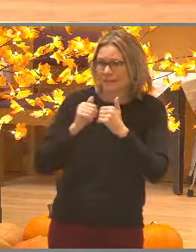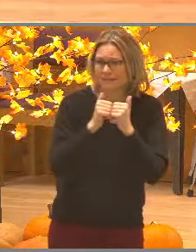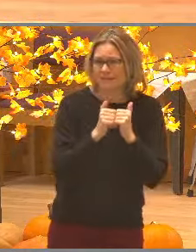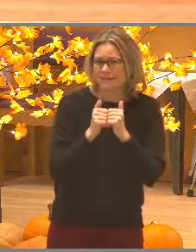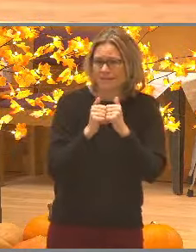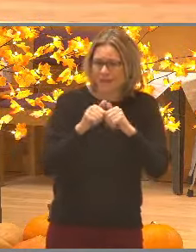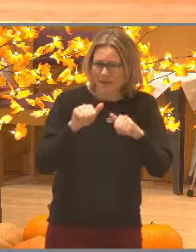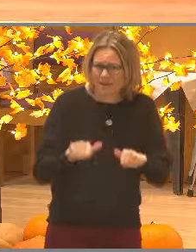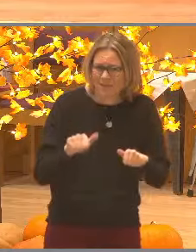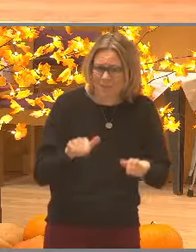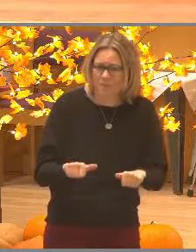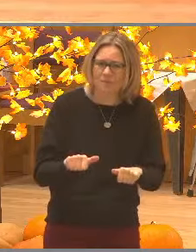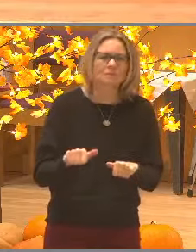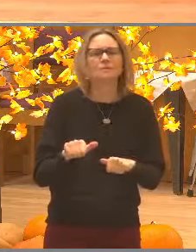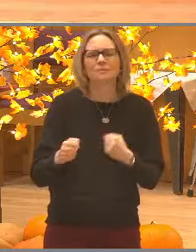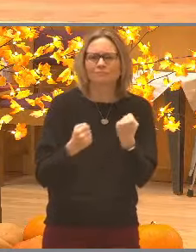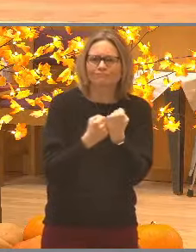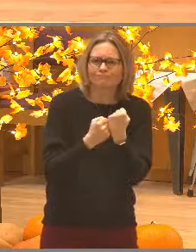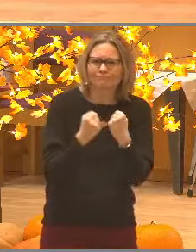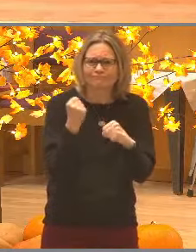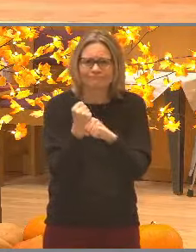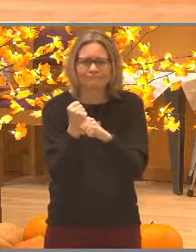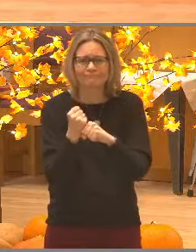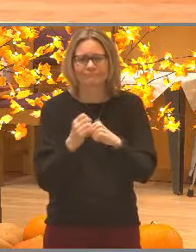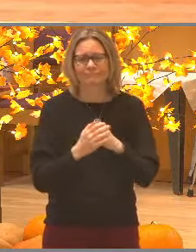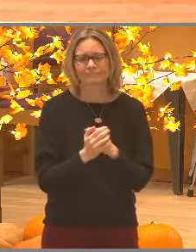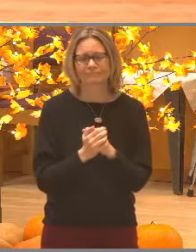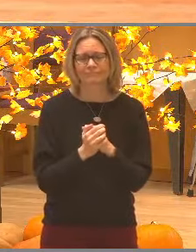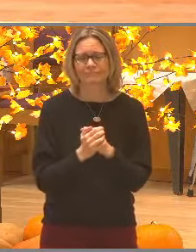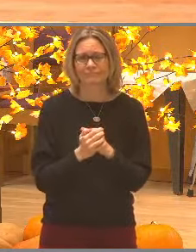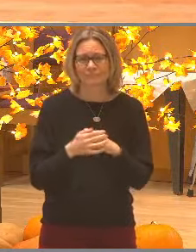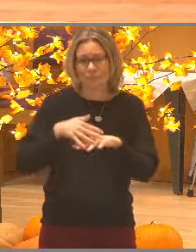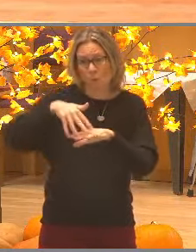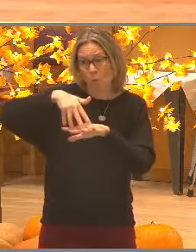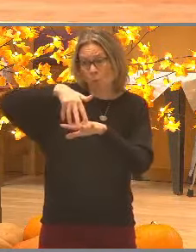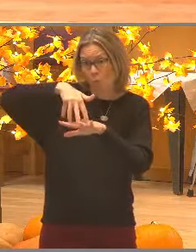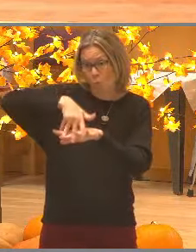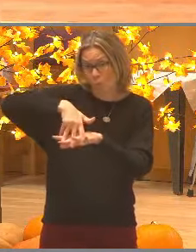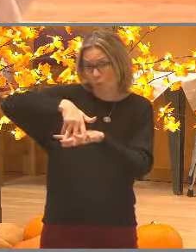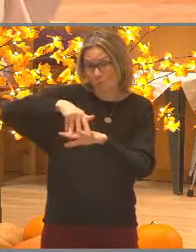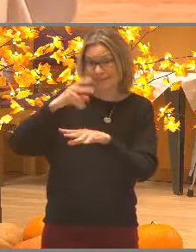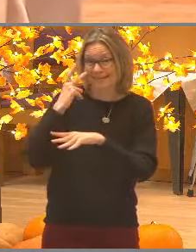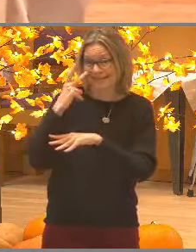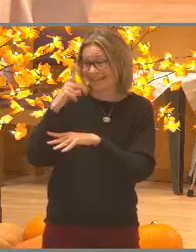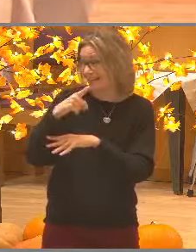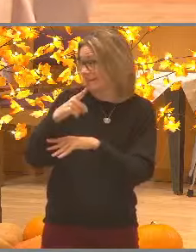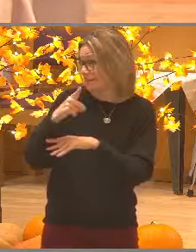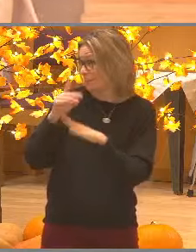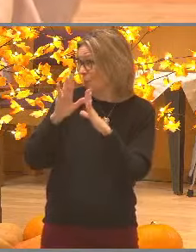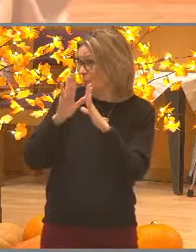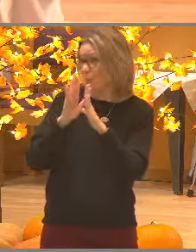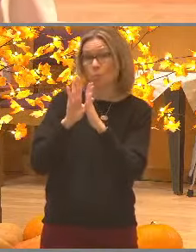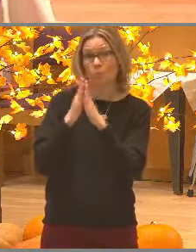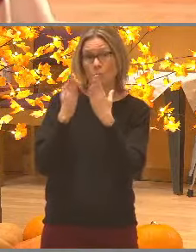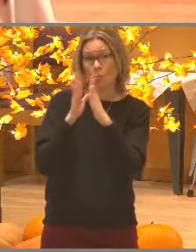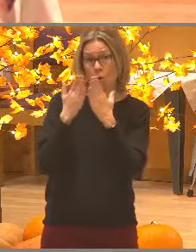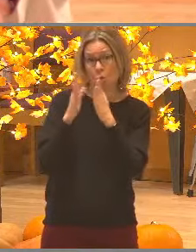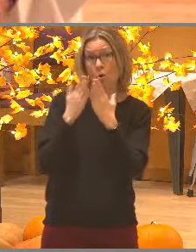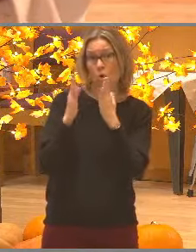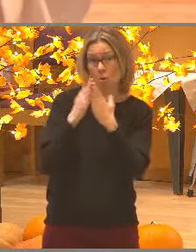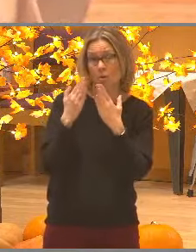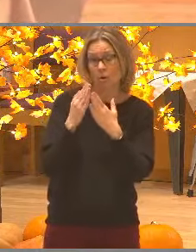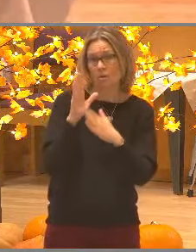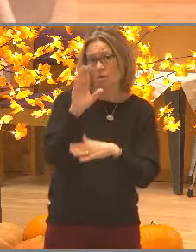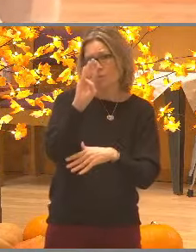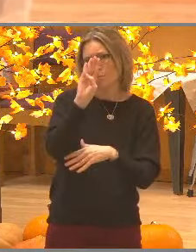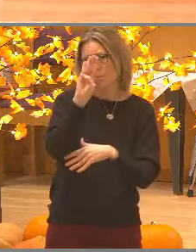work together to support one another. The roots that you see here in this booklet or on your bulletin is